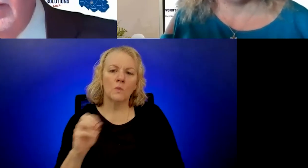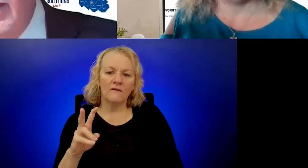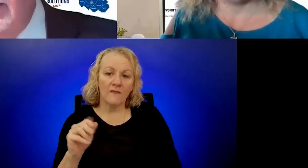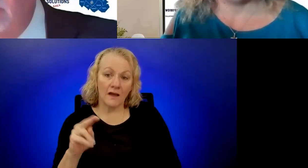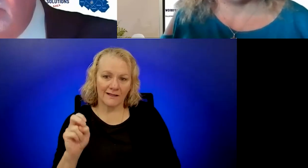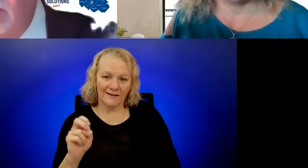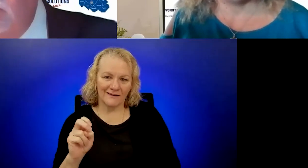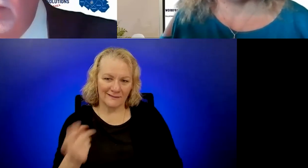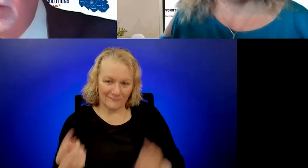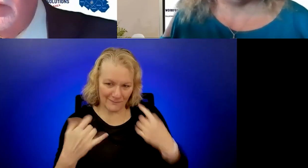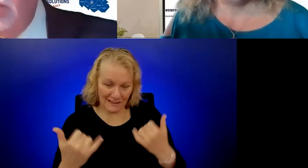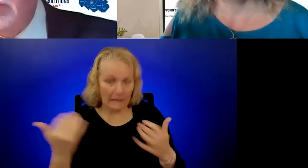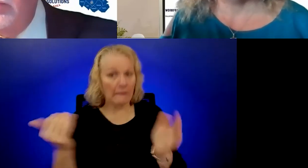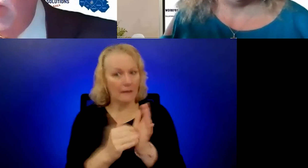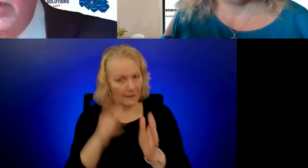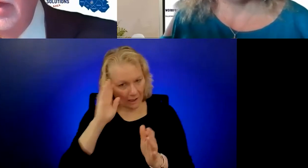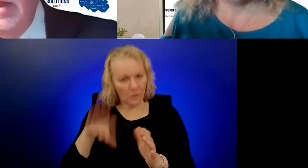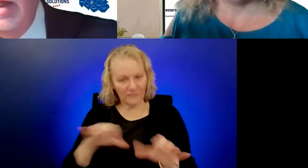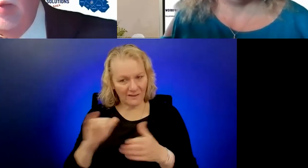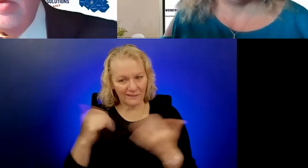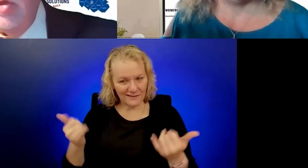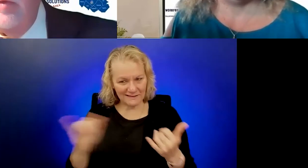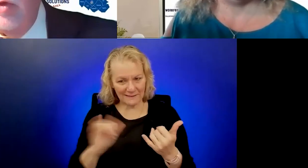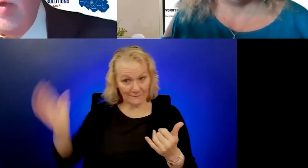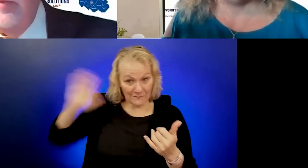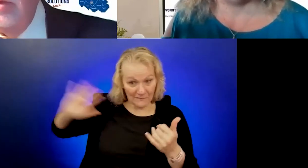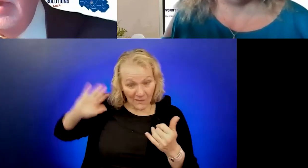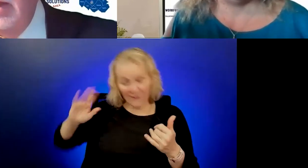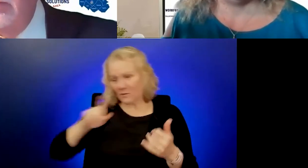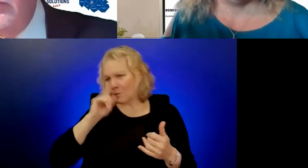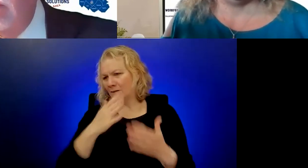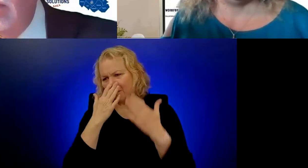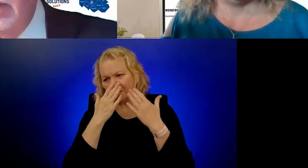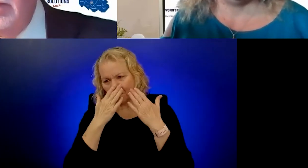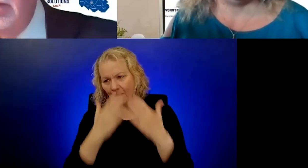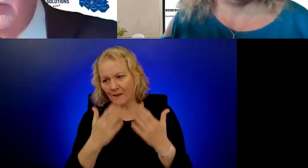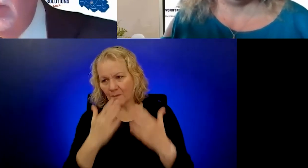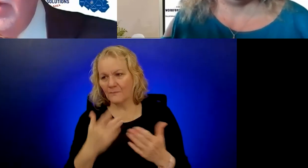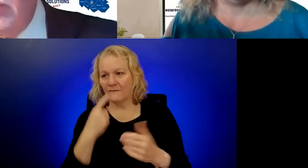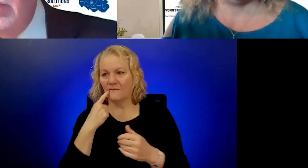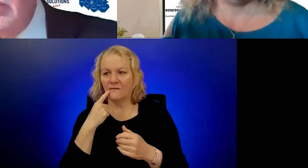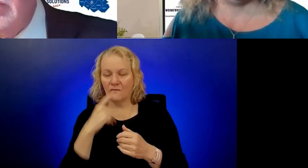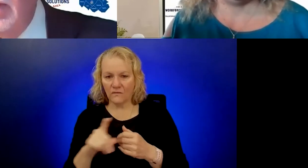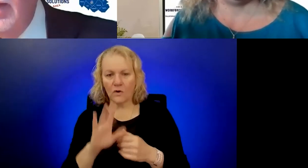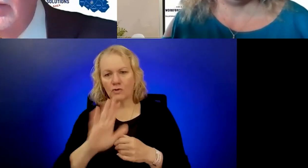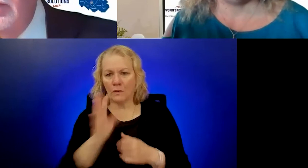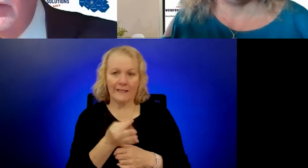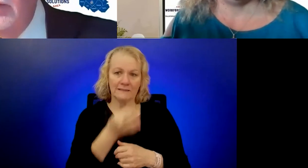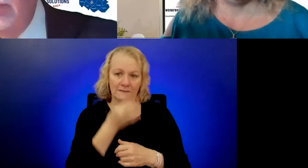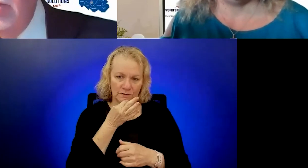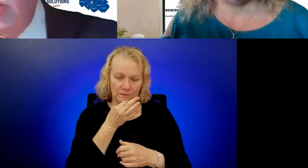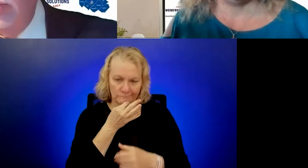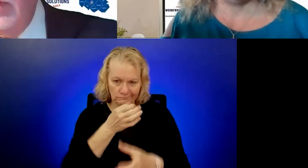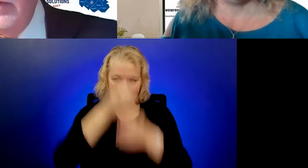today. Again, I know you've done one of these for us before, and we're so very grateful for your expertise and